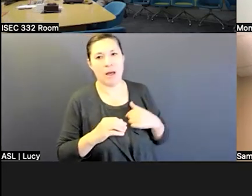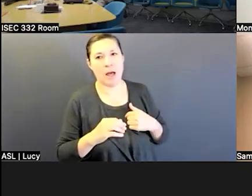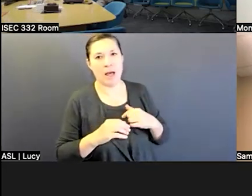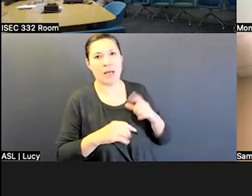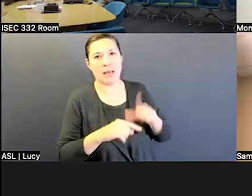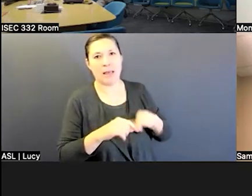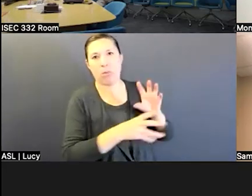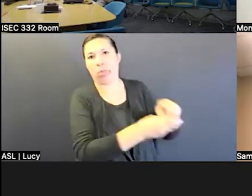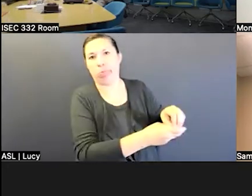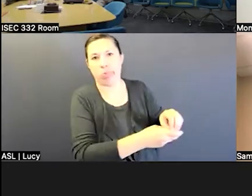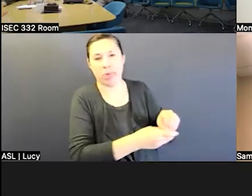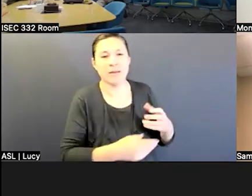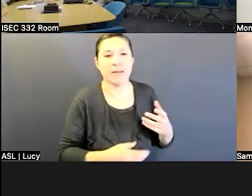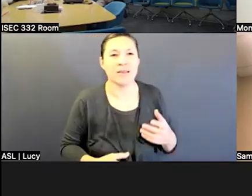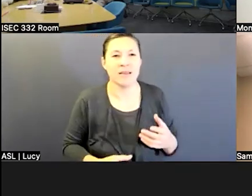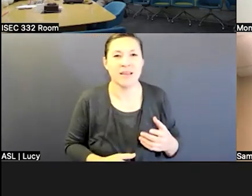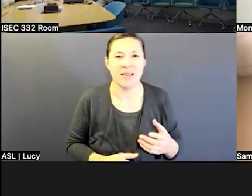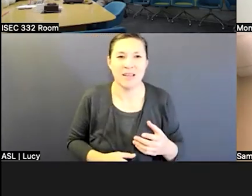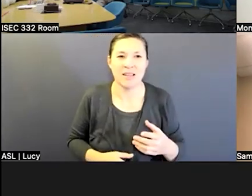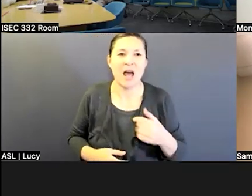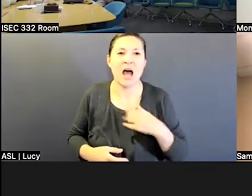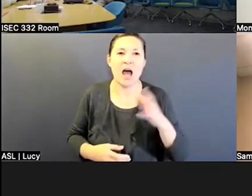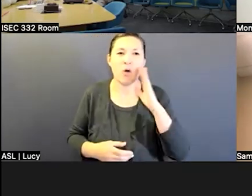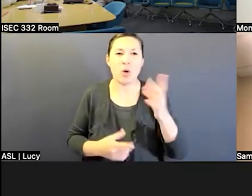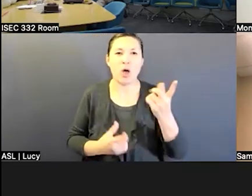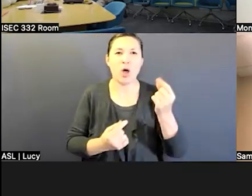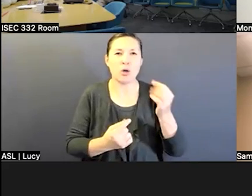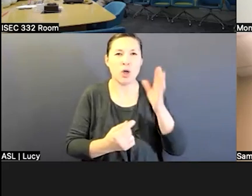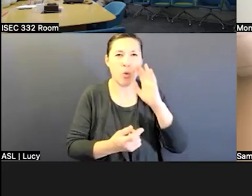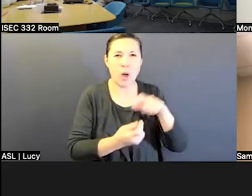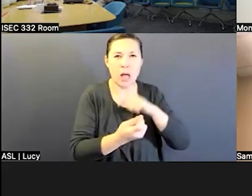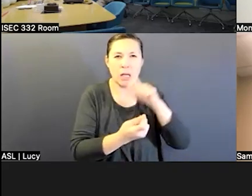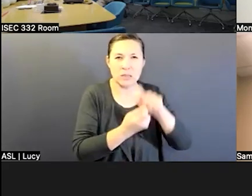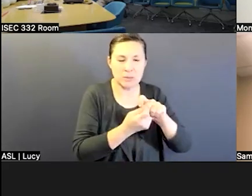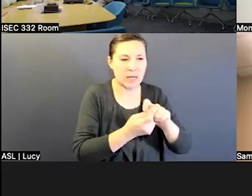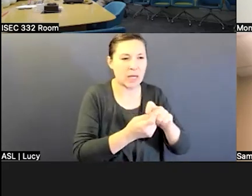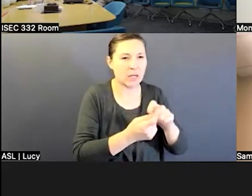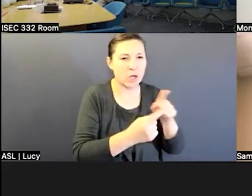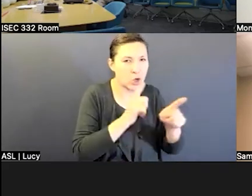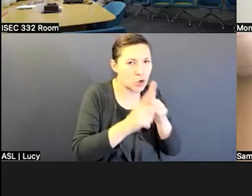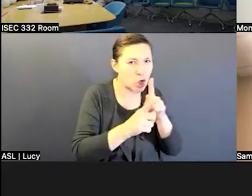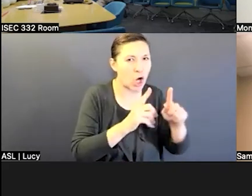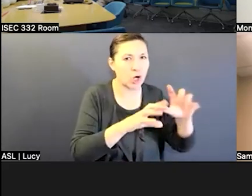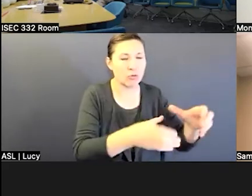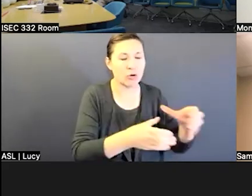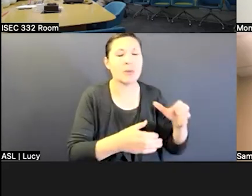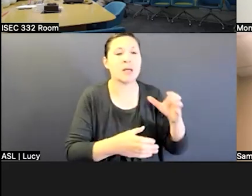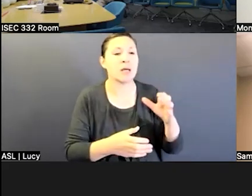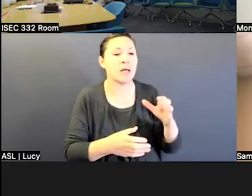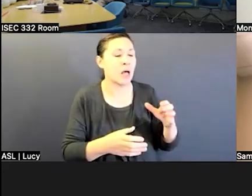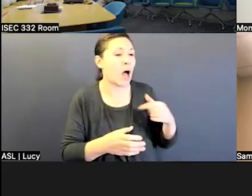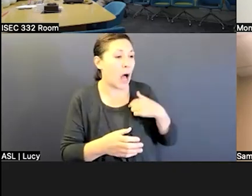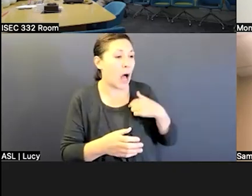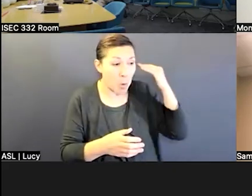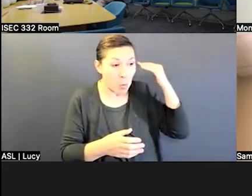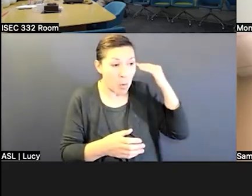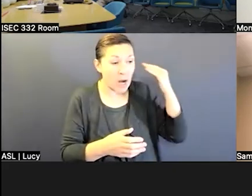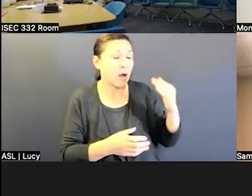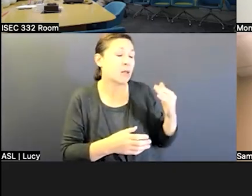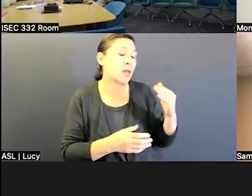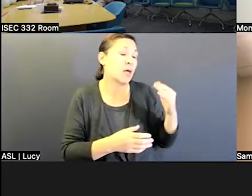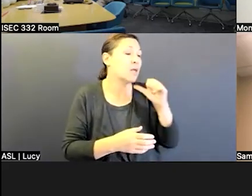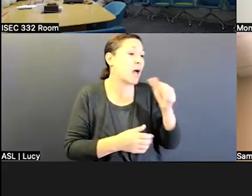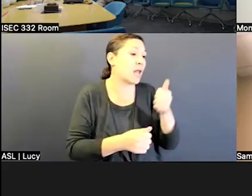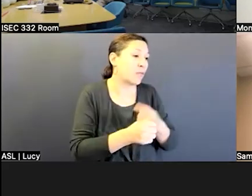groups and say, brought to my attention that not everyone's feeling comfortable and heard, and I'd like to just kind of facilitate a conversation